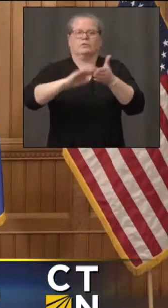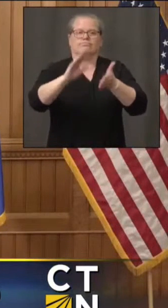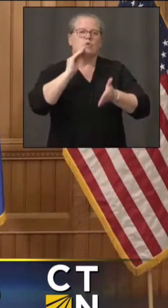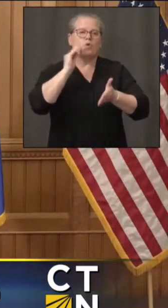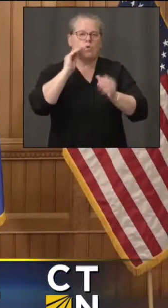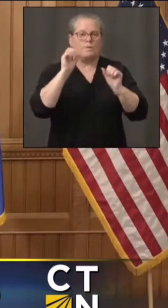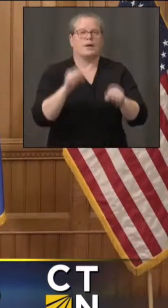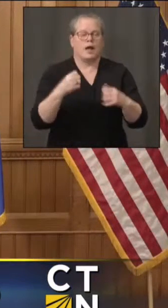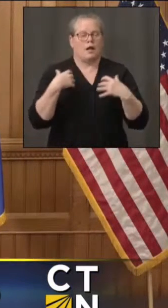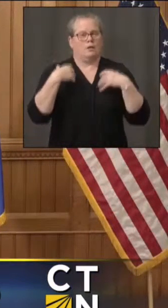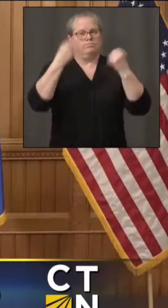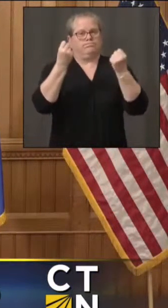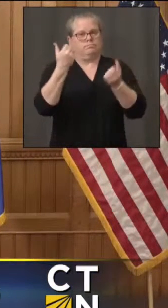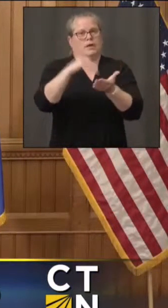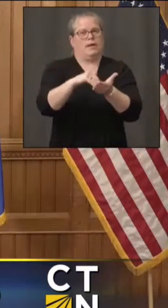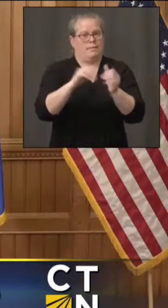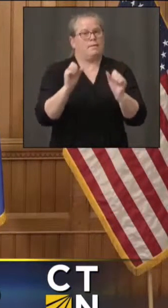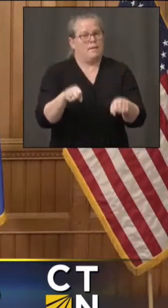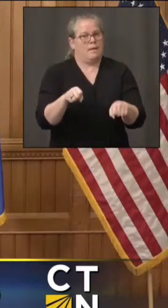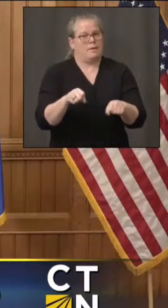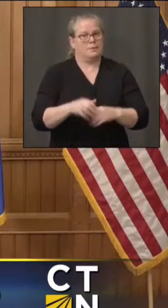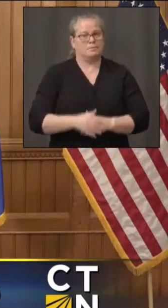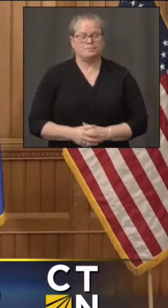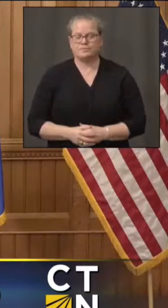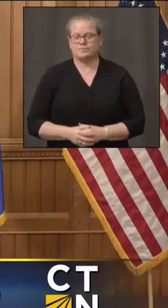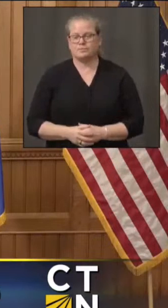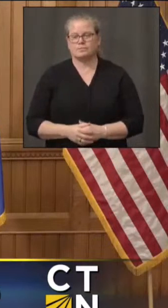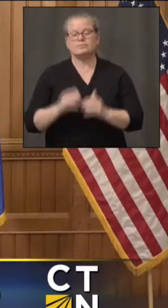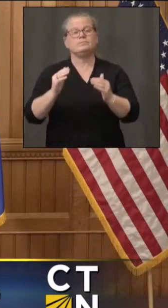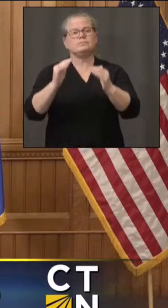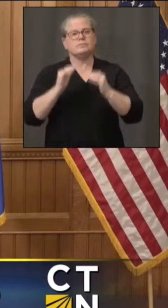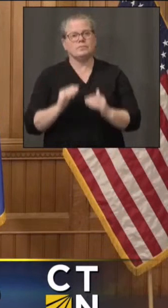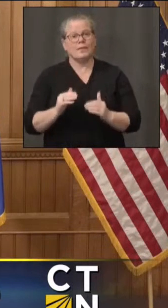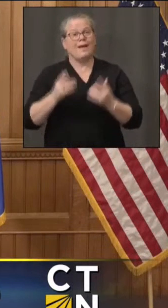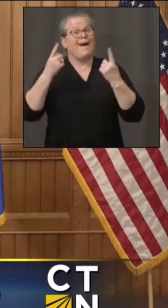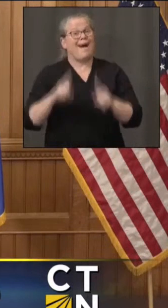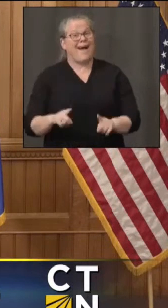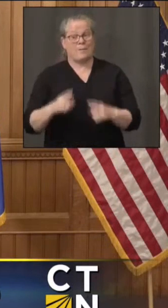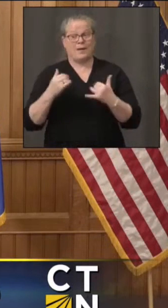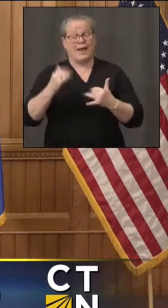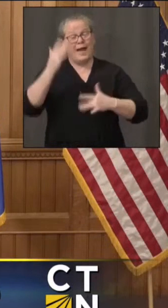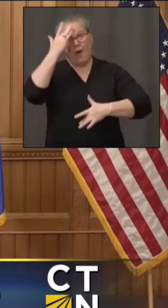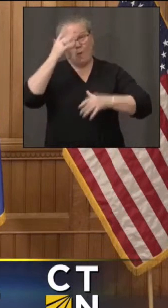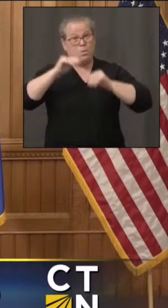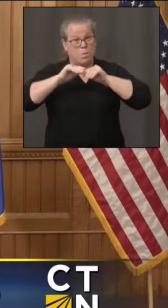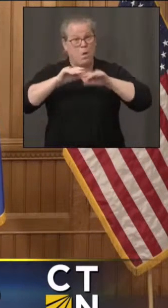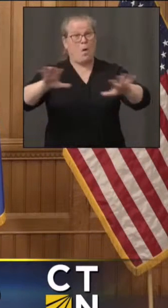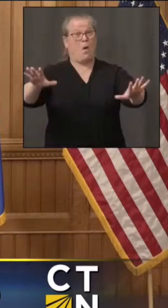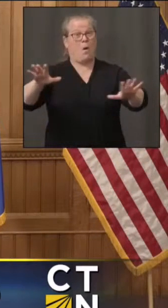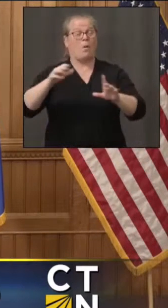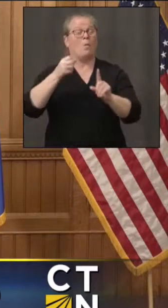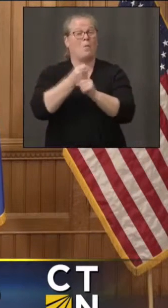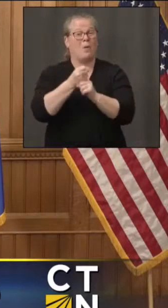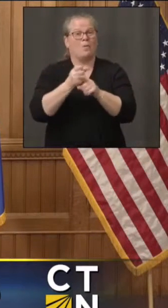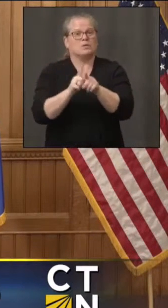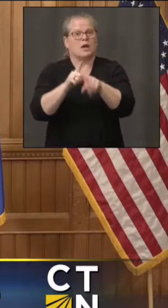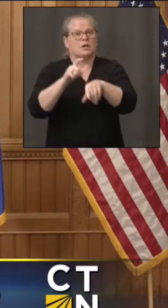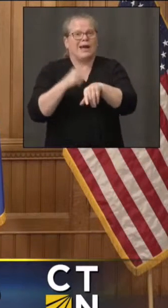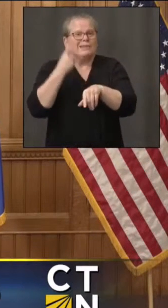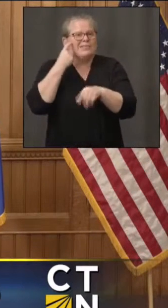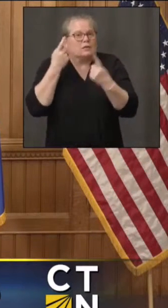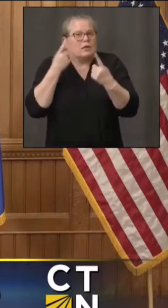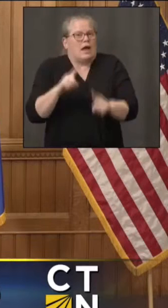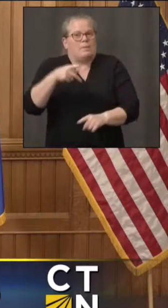bit, because of the pandemic, Pratt & Whitney has announced some layoffs related to that today. What do you know